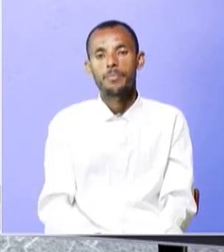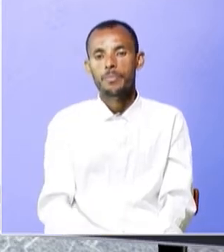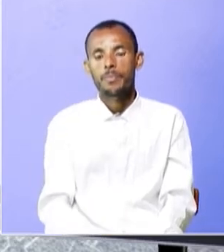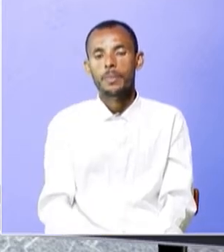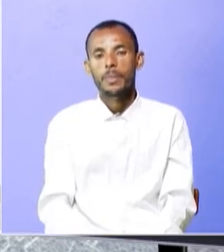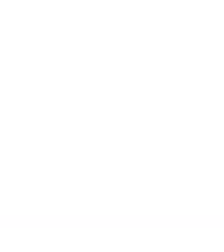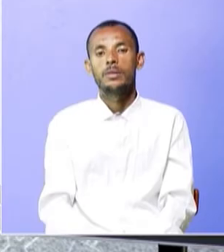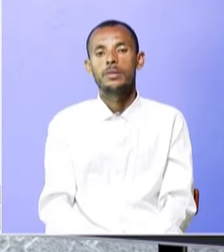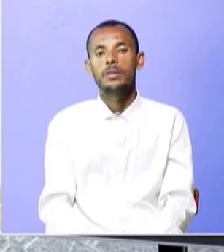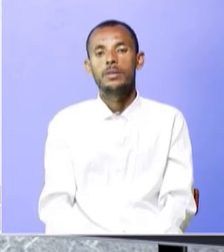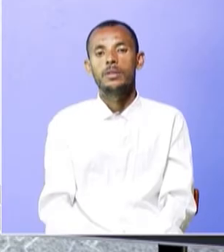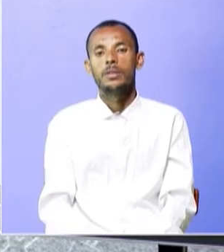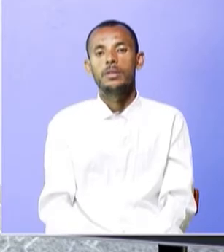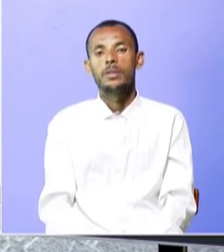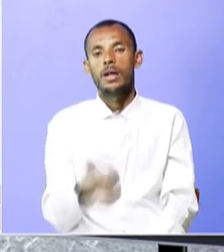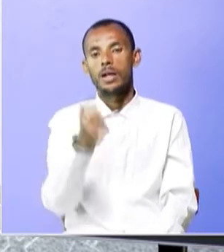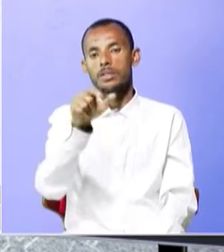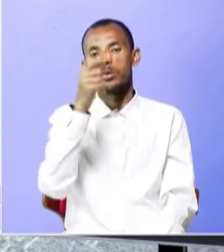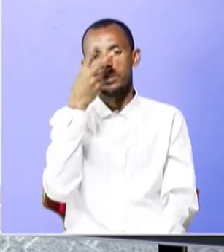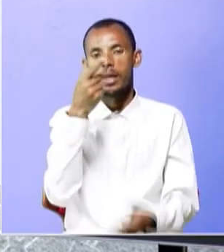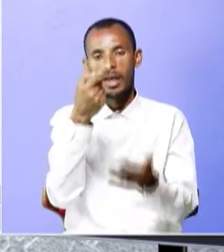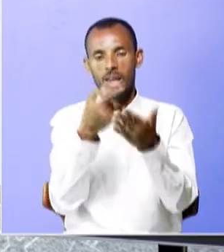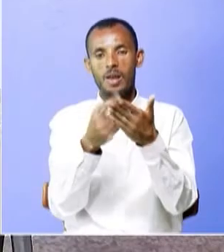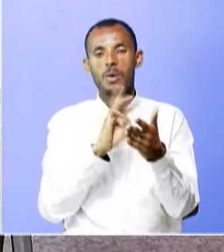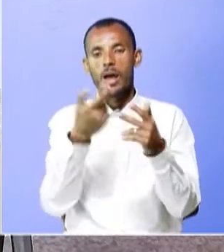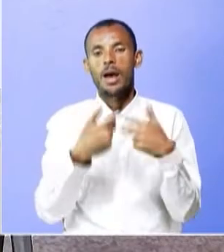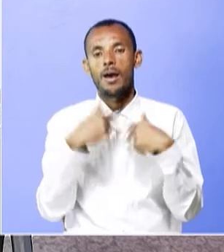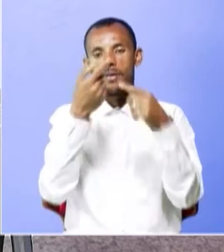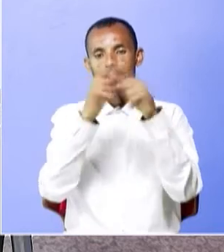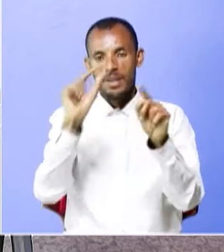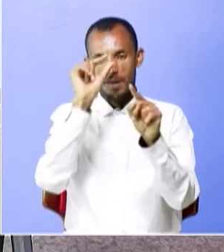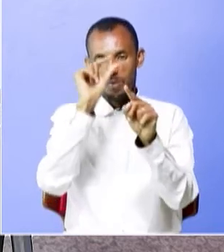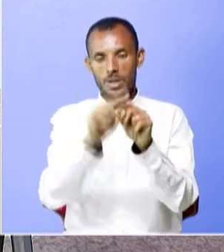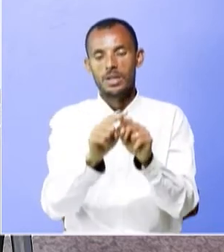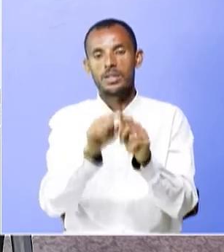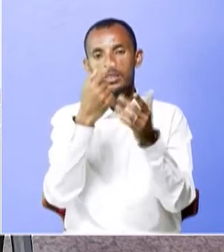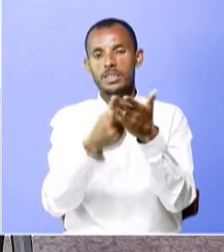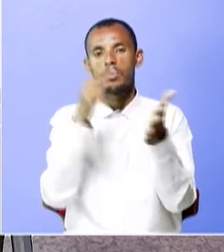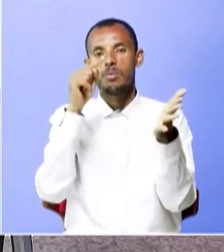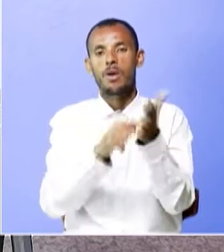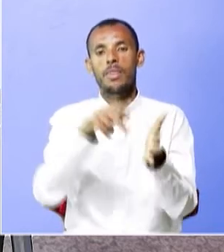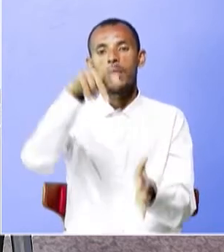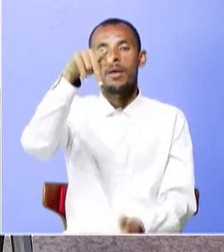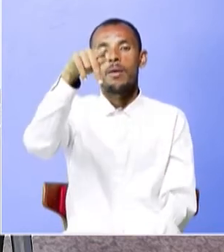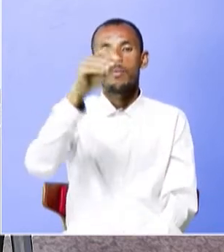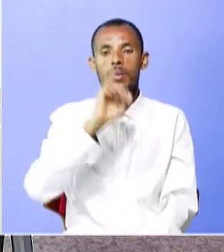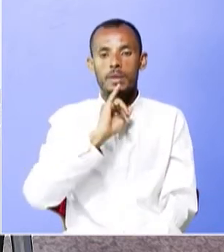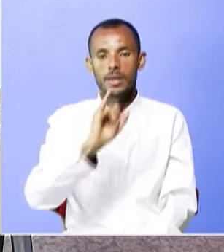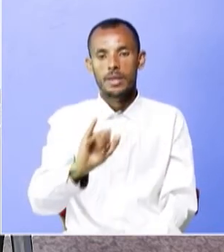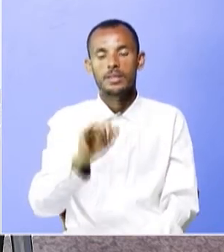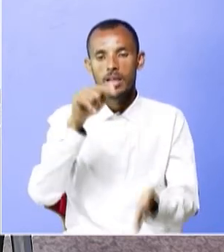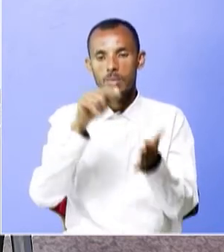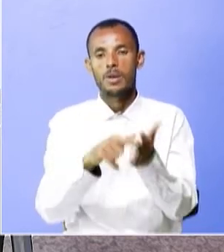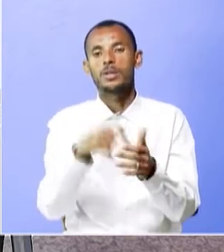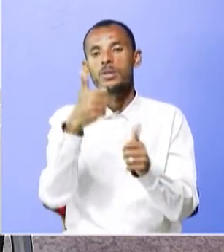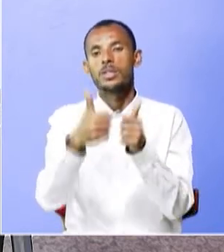this point, so as you can see here, we have different terminologies. This point P is a point which is